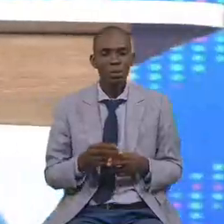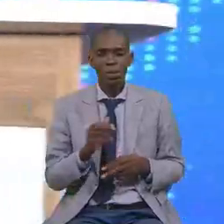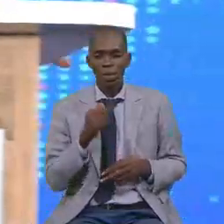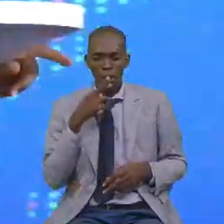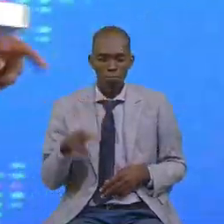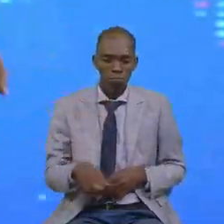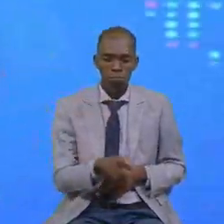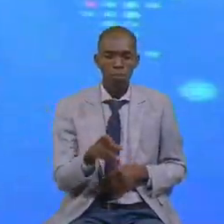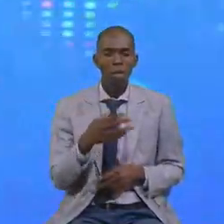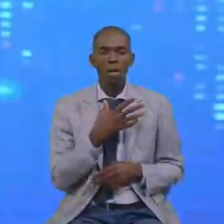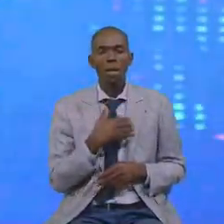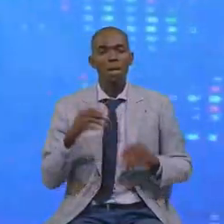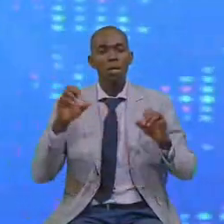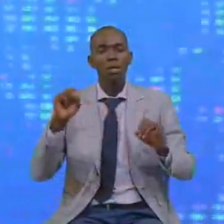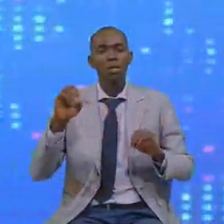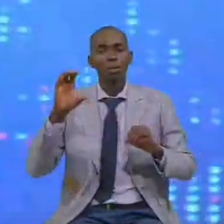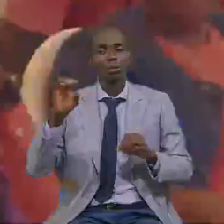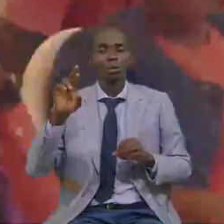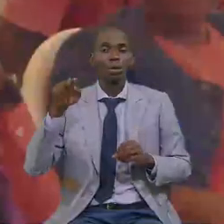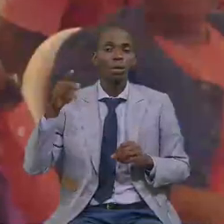scorpions will not walk over you.